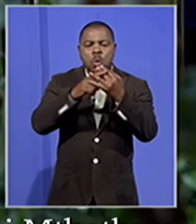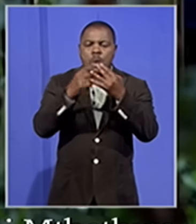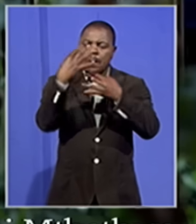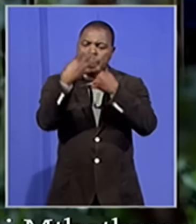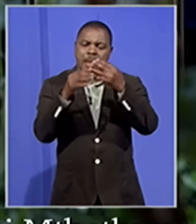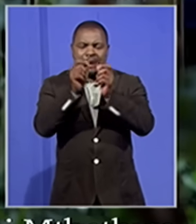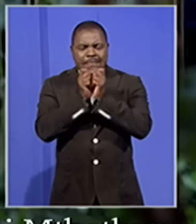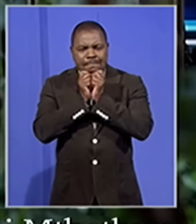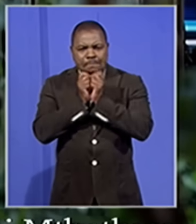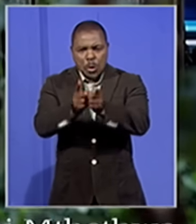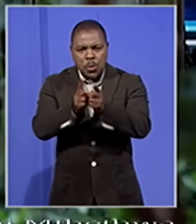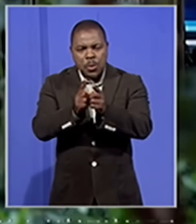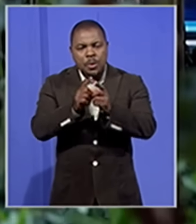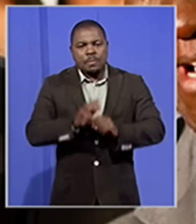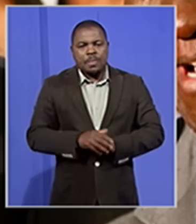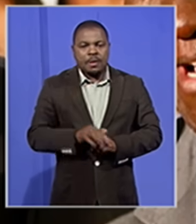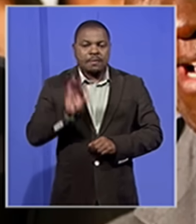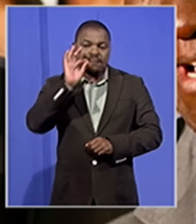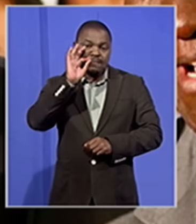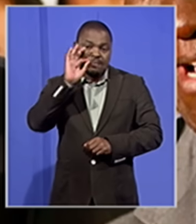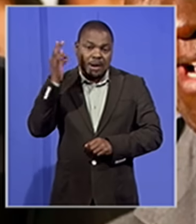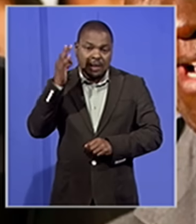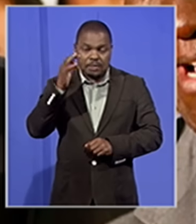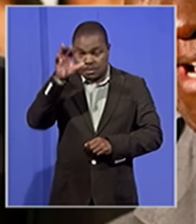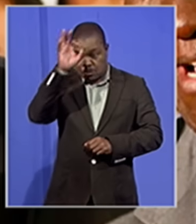open. Sepolesa sa France se ntse se etsa diphuputso.